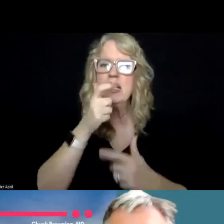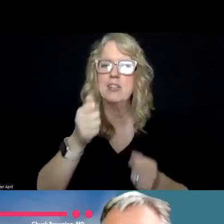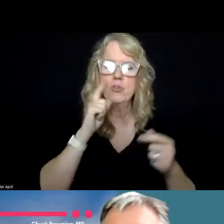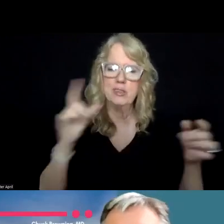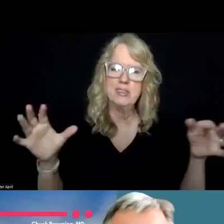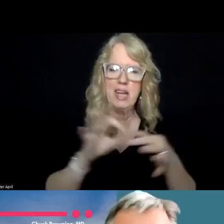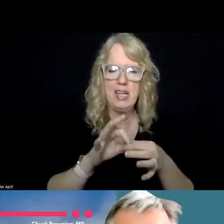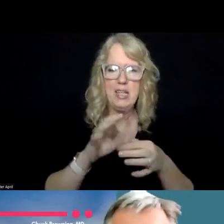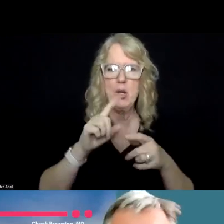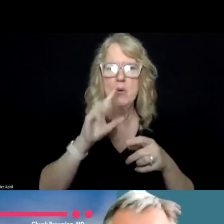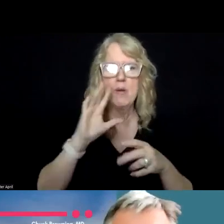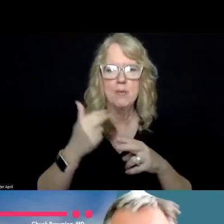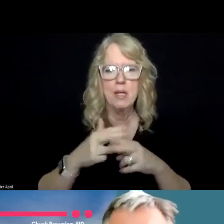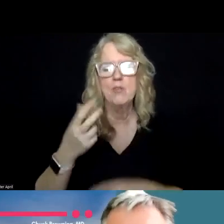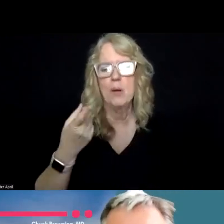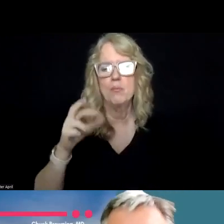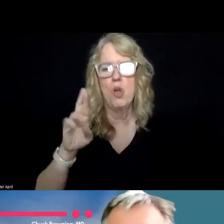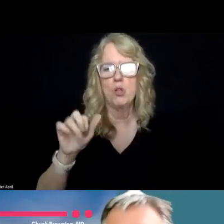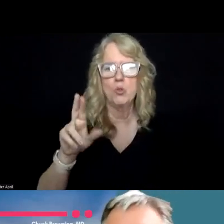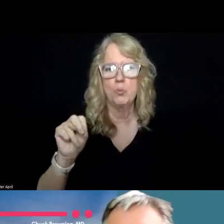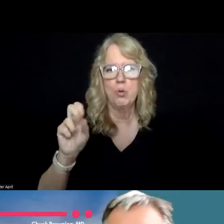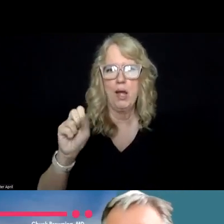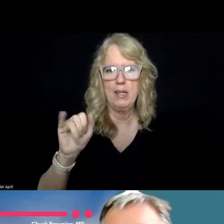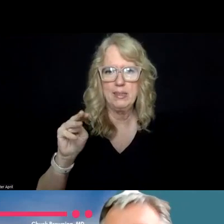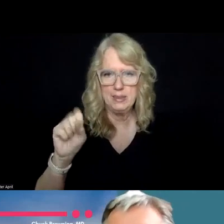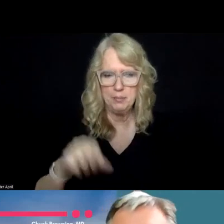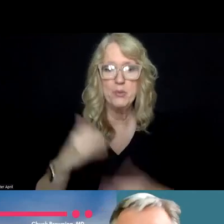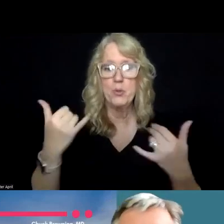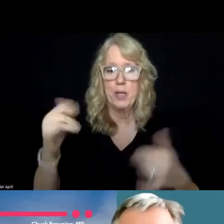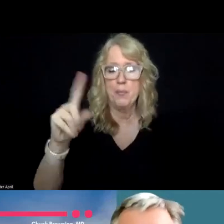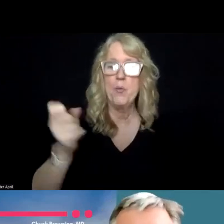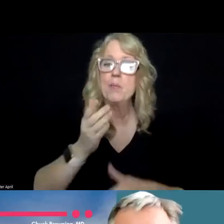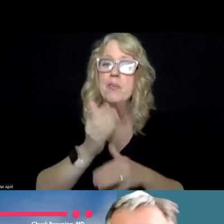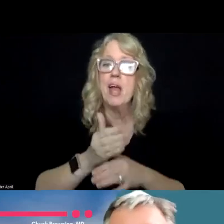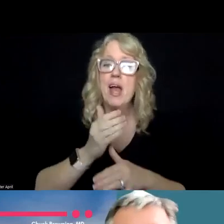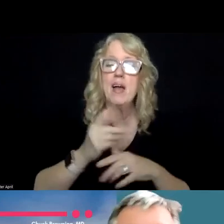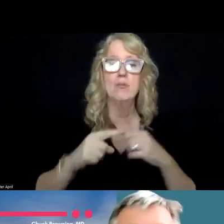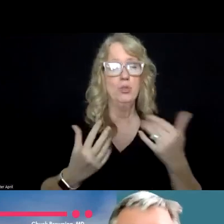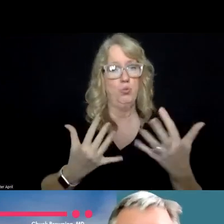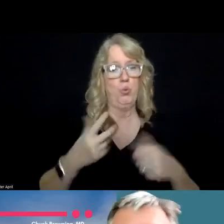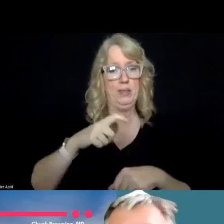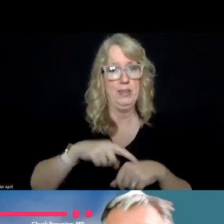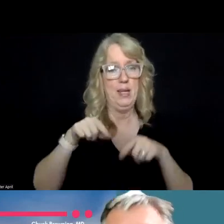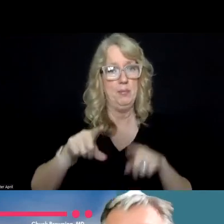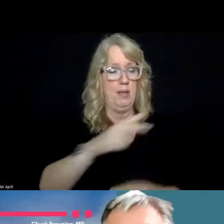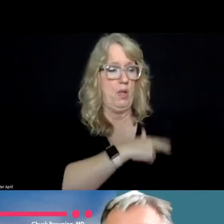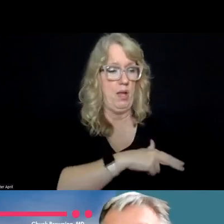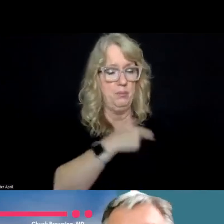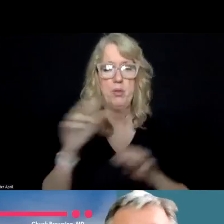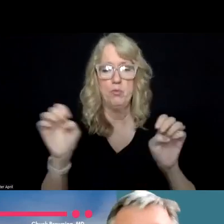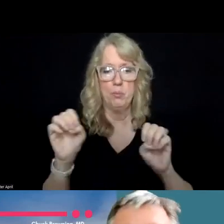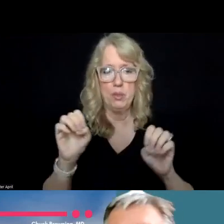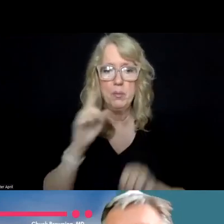going to talk about from Dr. Brian Sims. And so the question is, the average wait time to be seen in a hospital emergency department